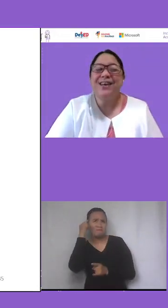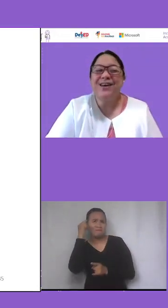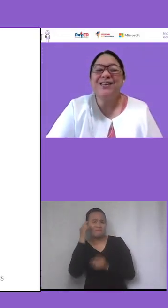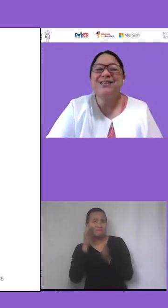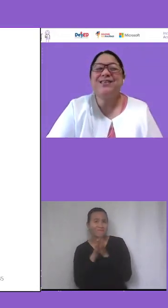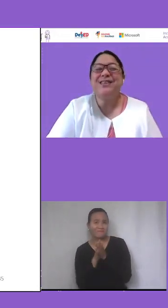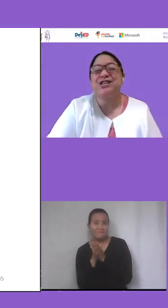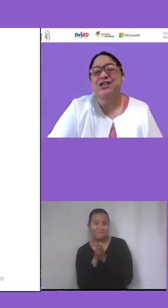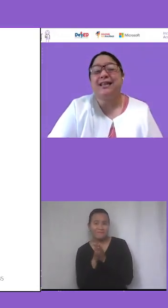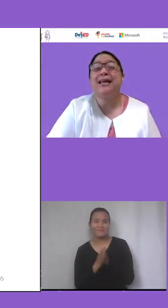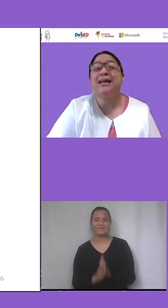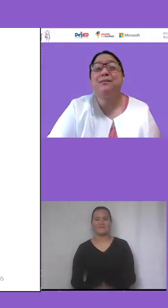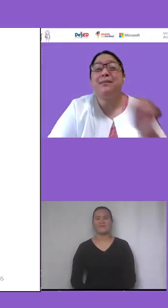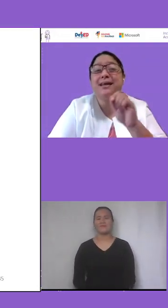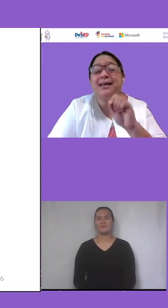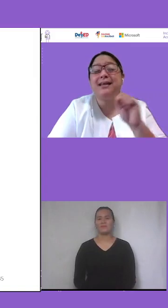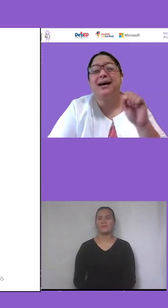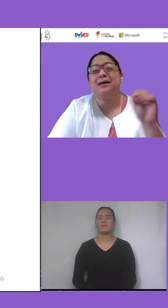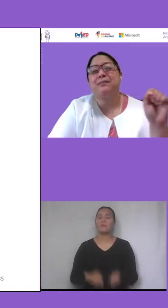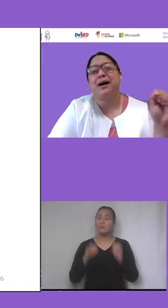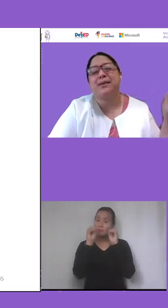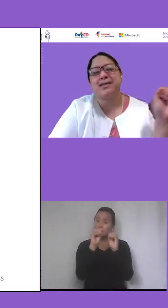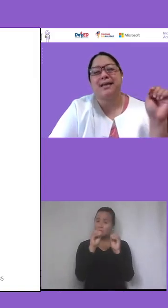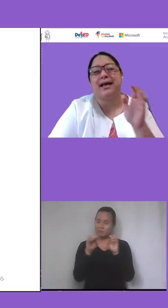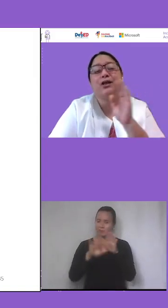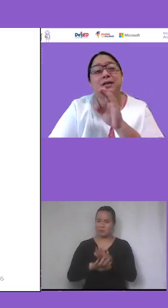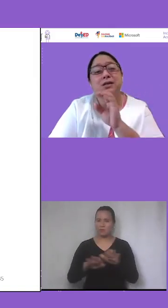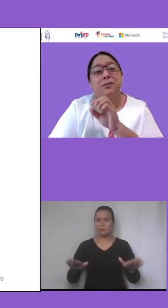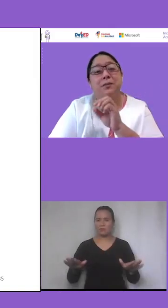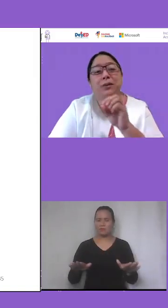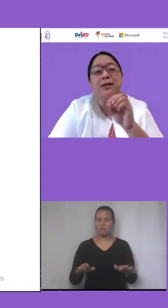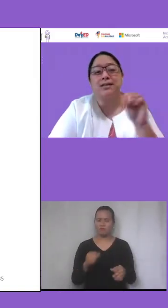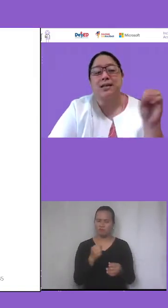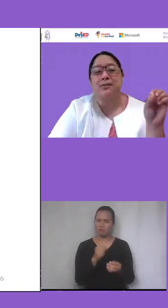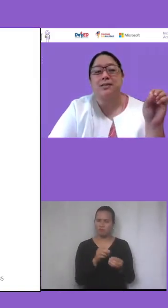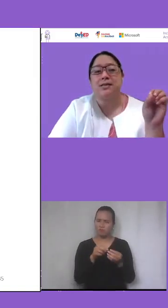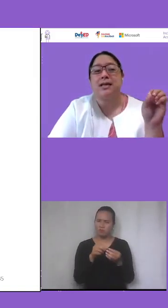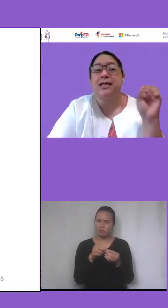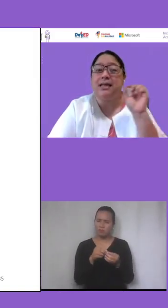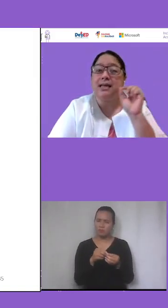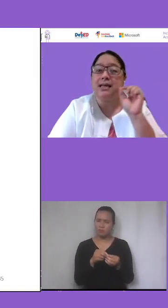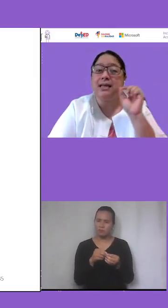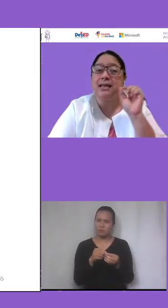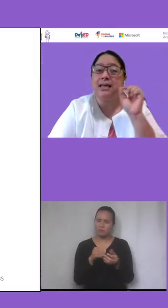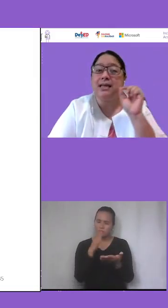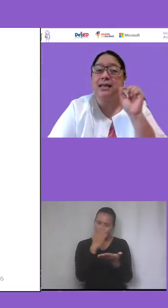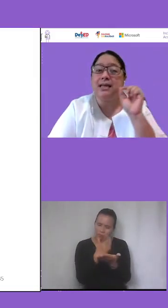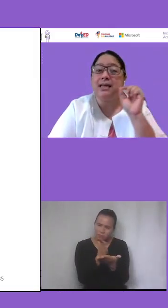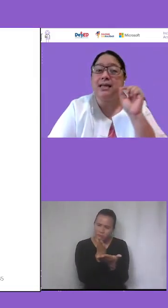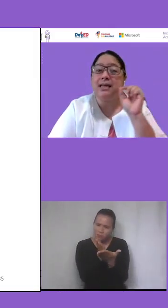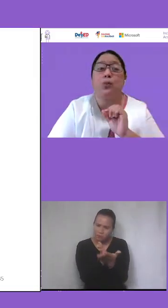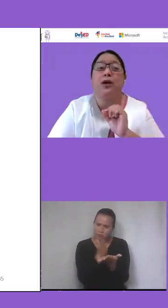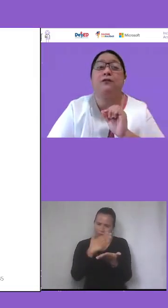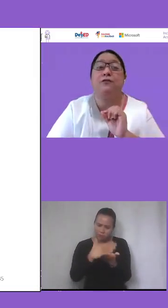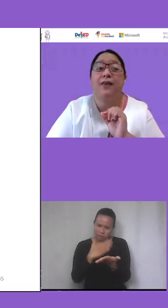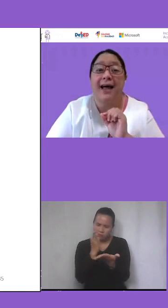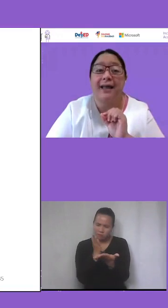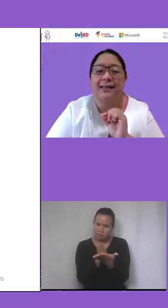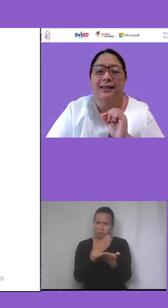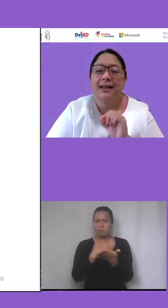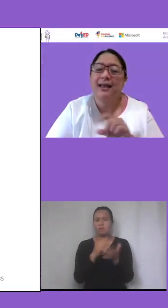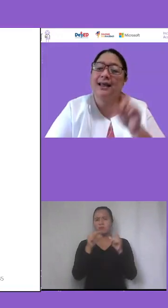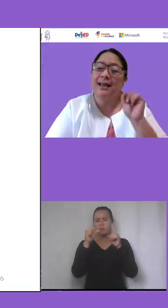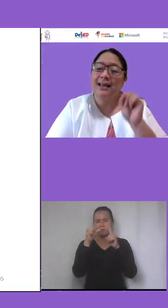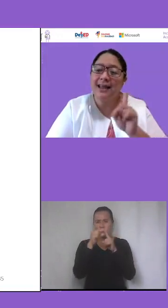We can also teach children na himayin ang bawat salita into its component sounds. Iisa-isahin nila. For example, the word